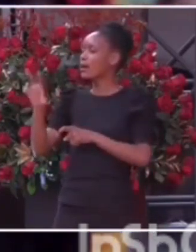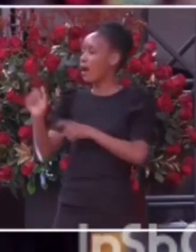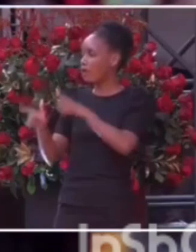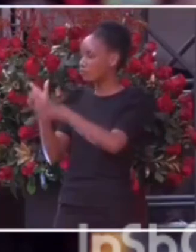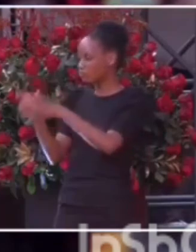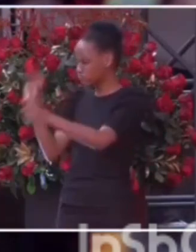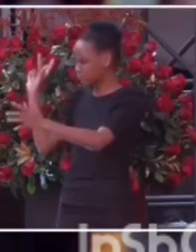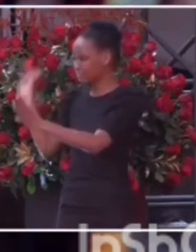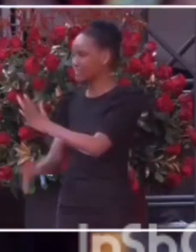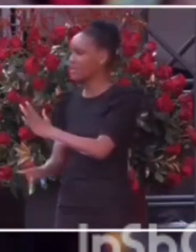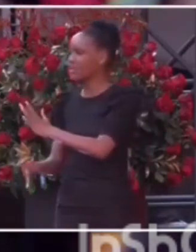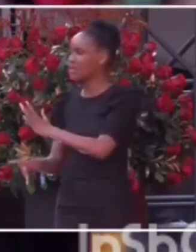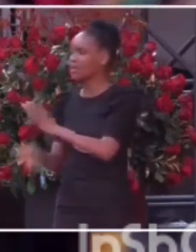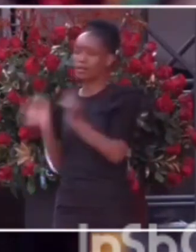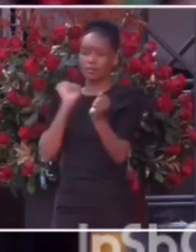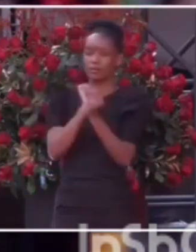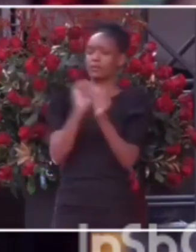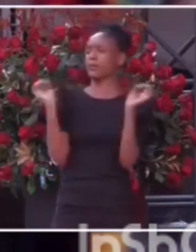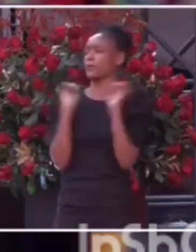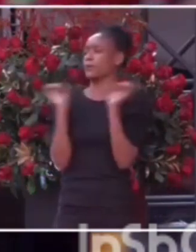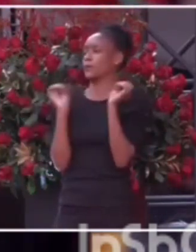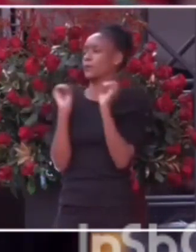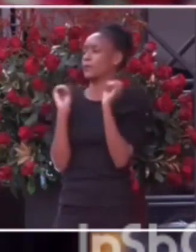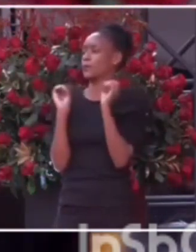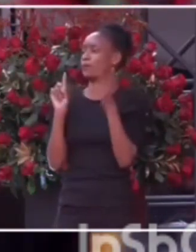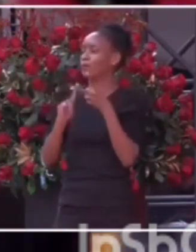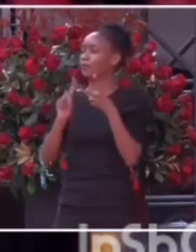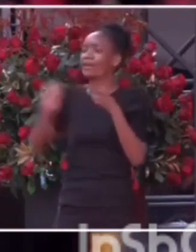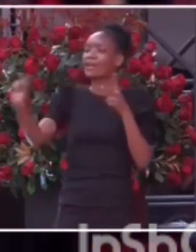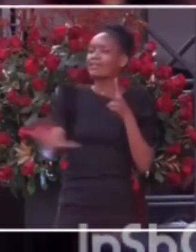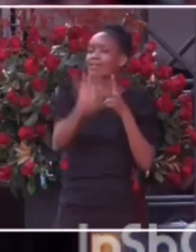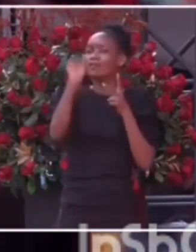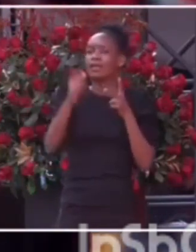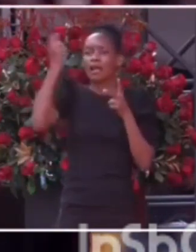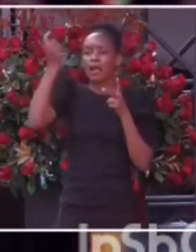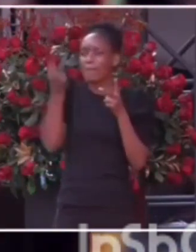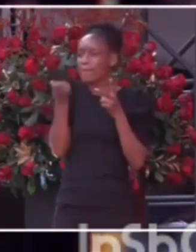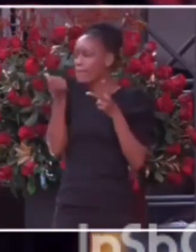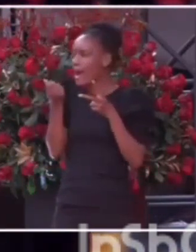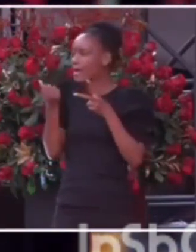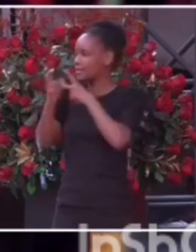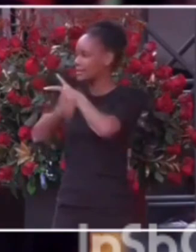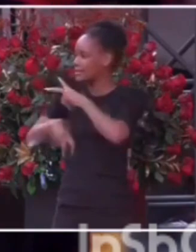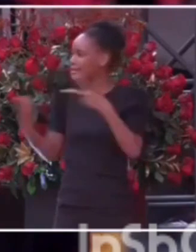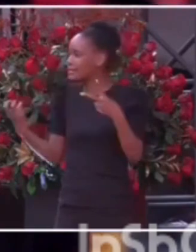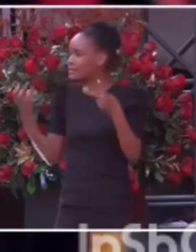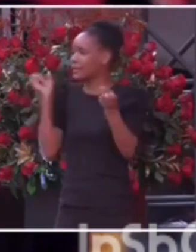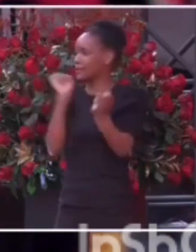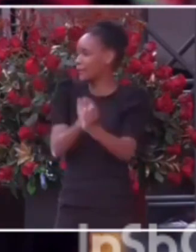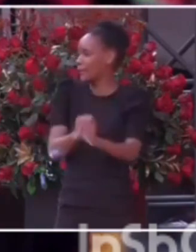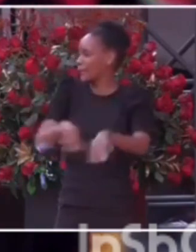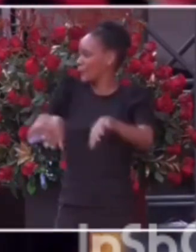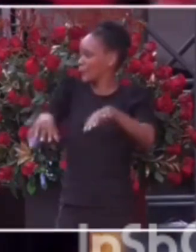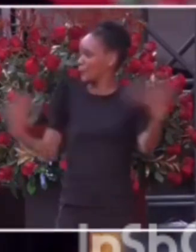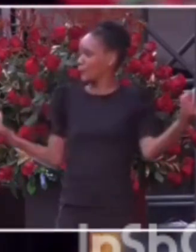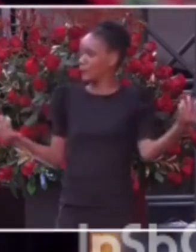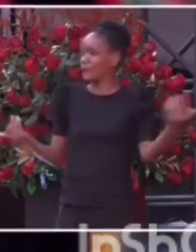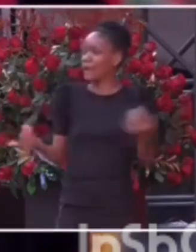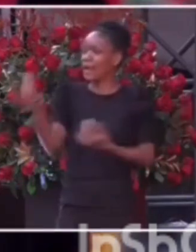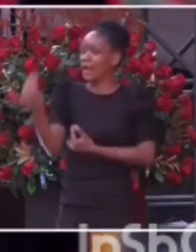utswitse tšhelete ya South Africa ha tshwarwa, o robala godimo ha di-dollar